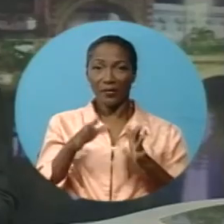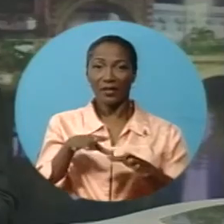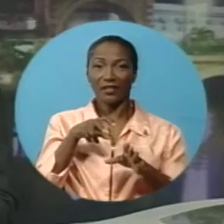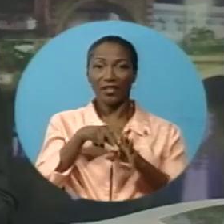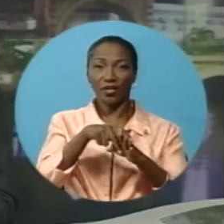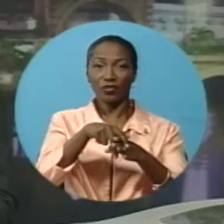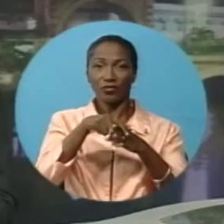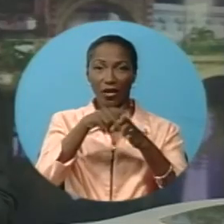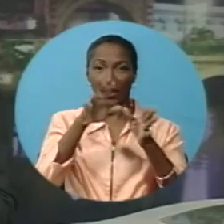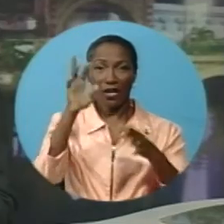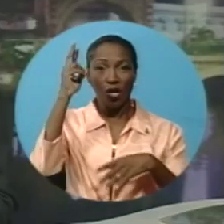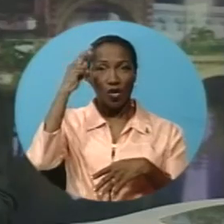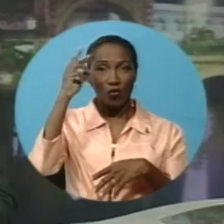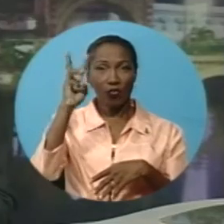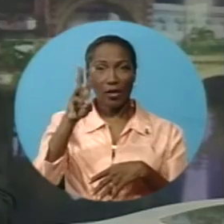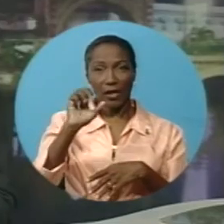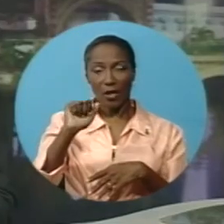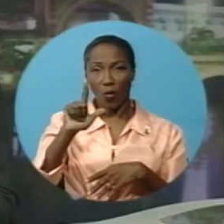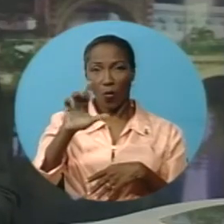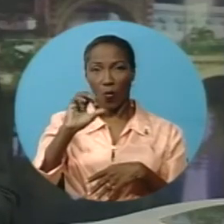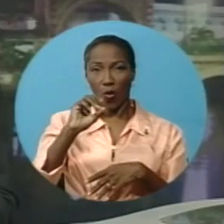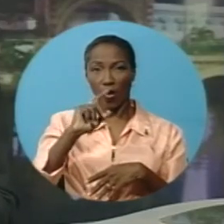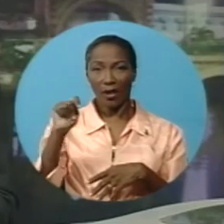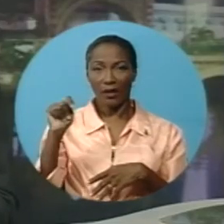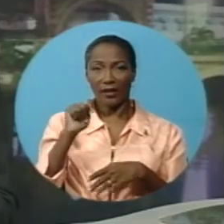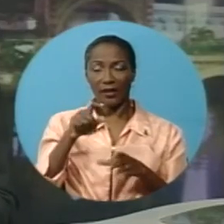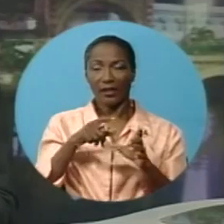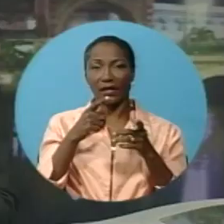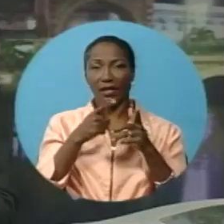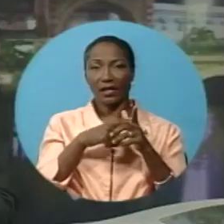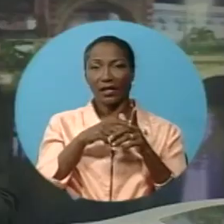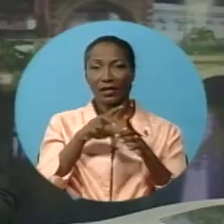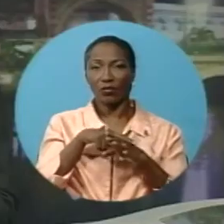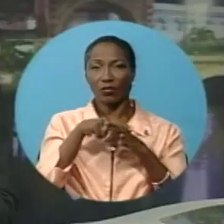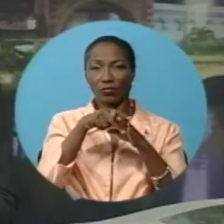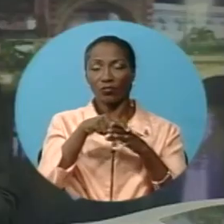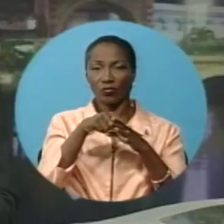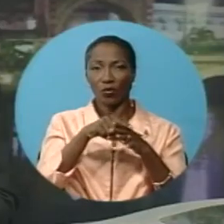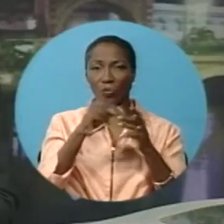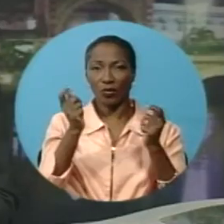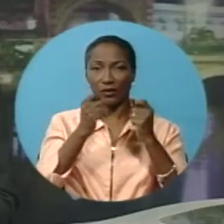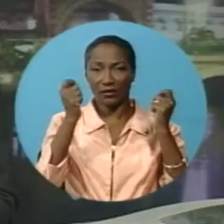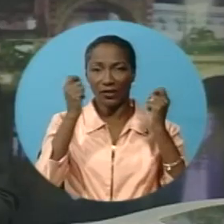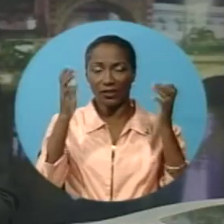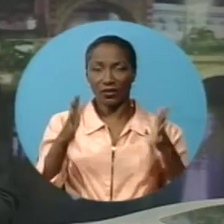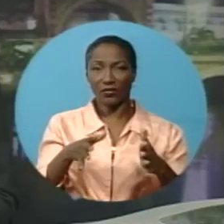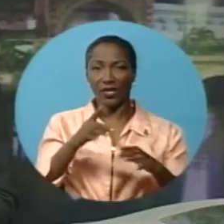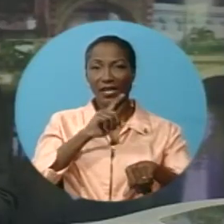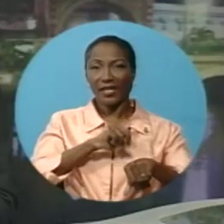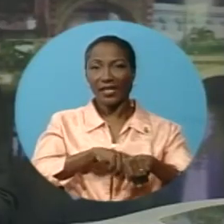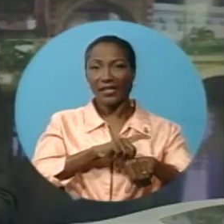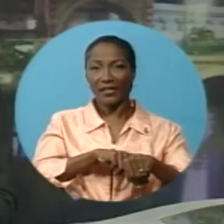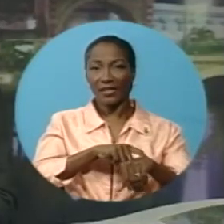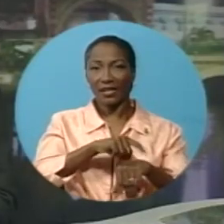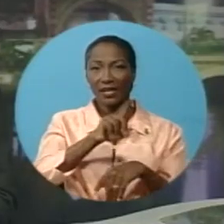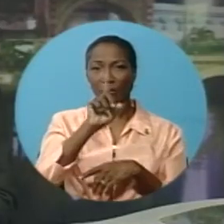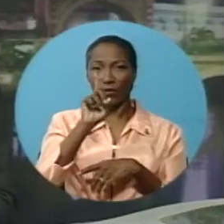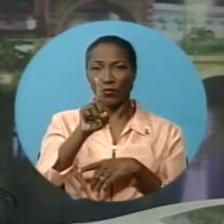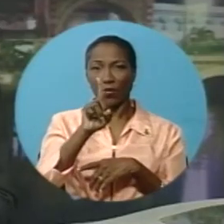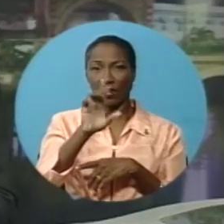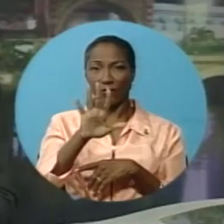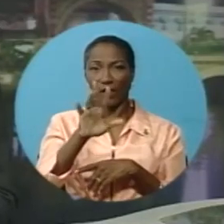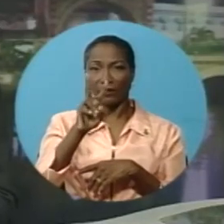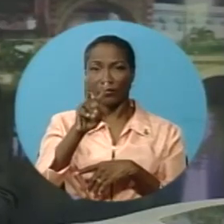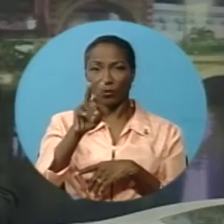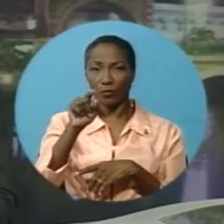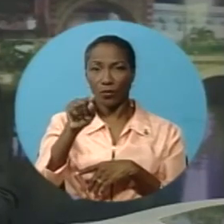Barbadian jockey Ricky Walcott rode to victory last weekend in the Bryden Stokes Breeders' Classic in a time of 1 minute 52.1